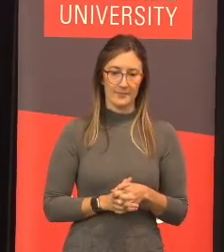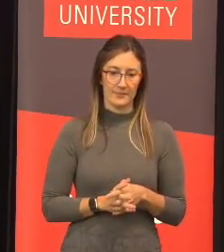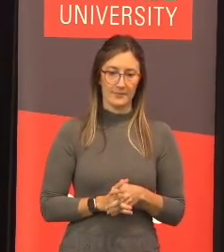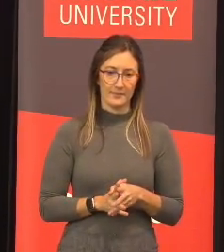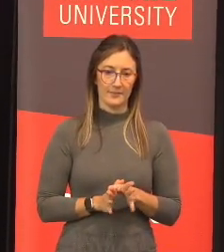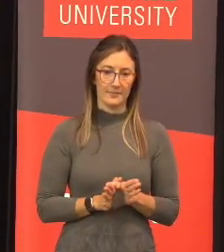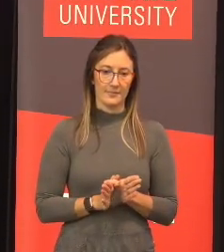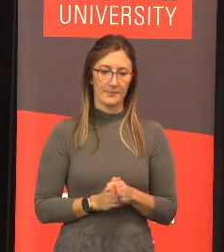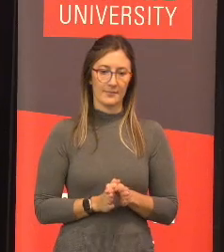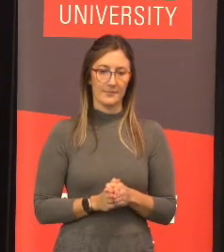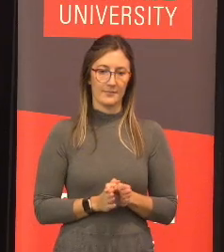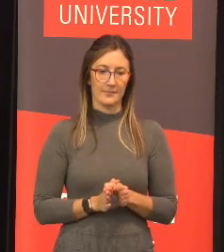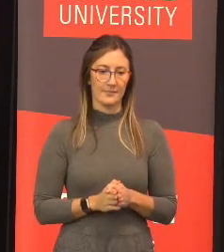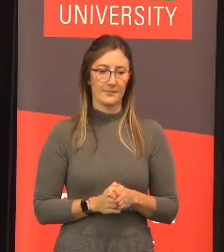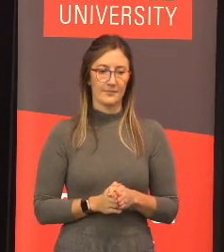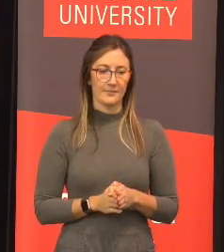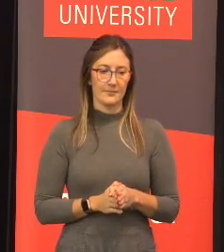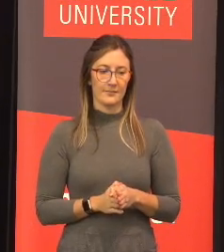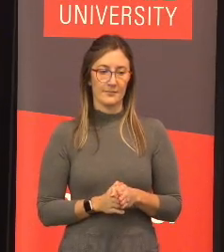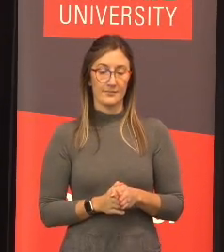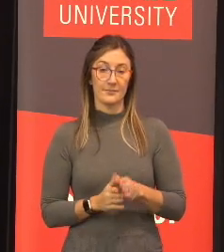Well, good afternoon, everyone.